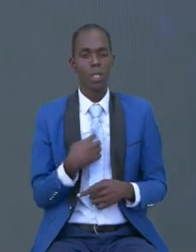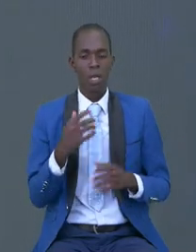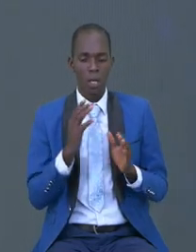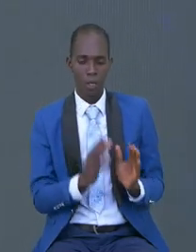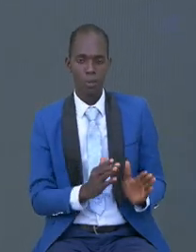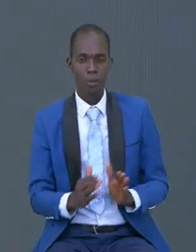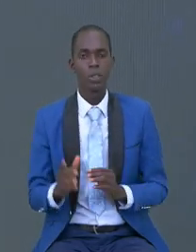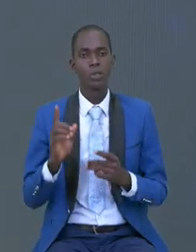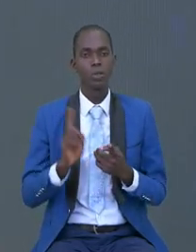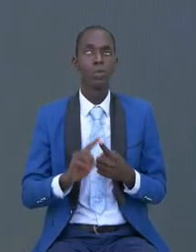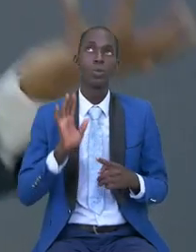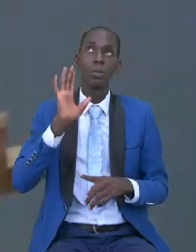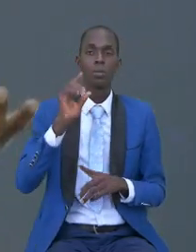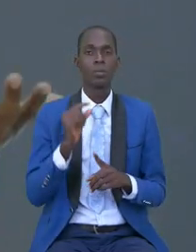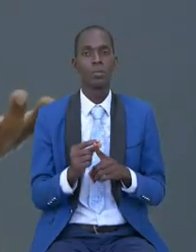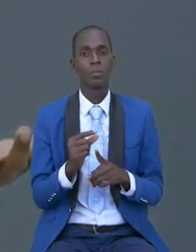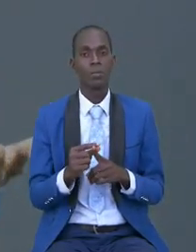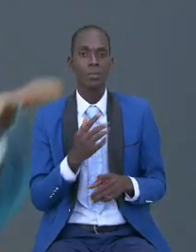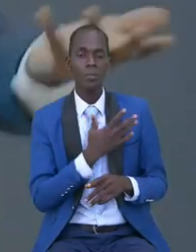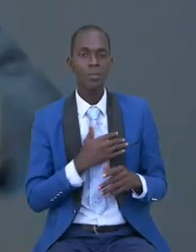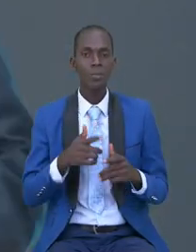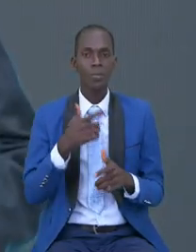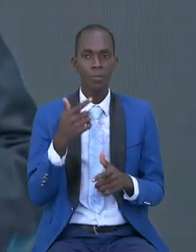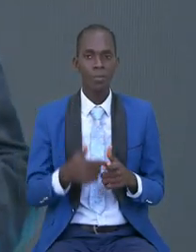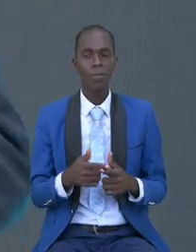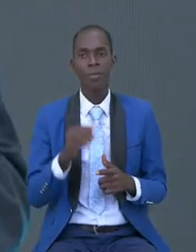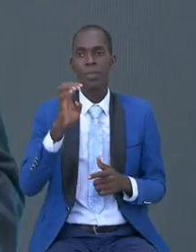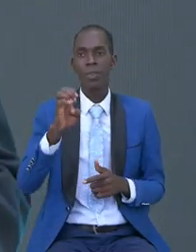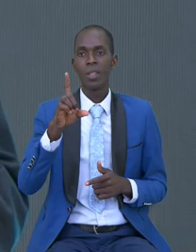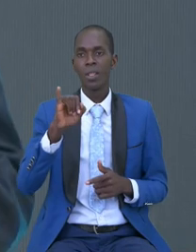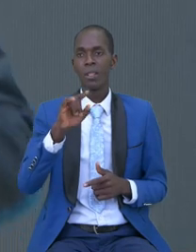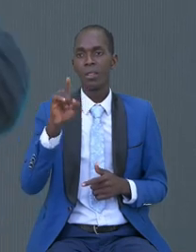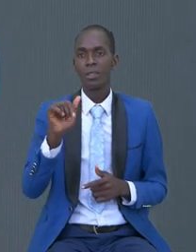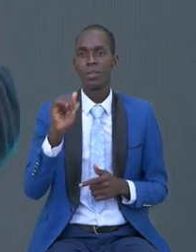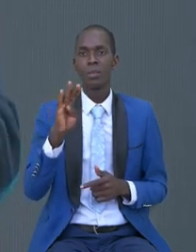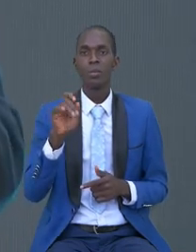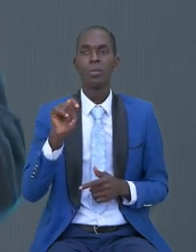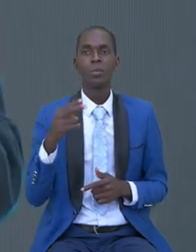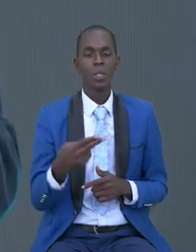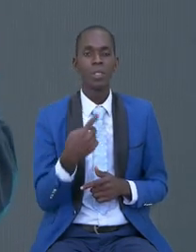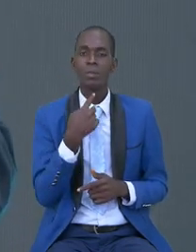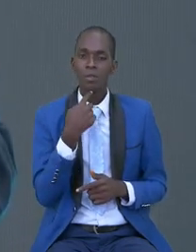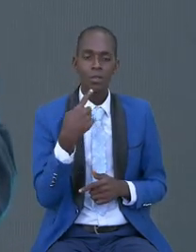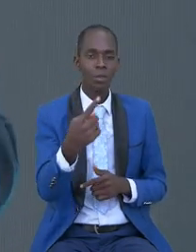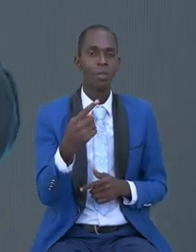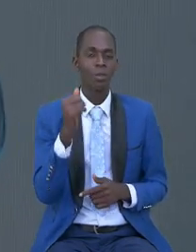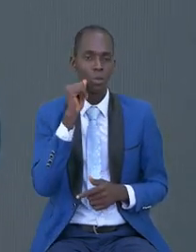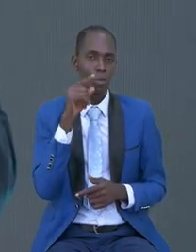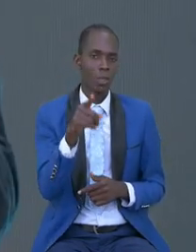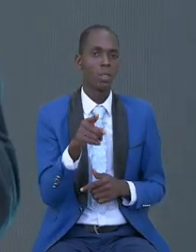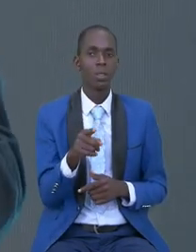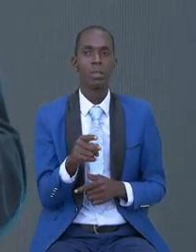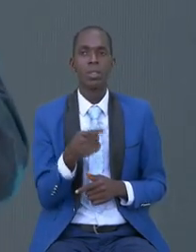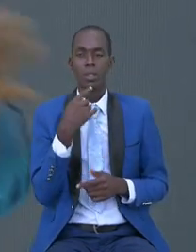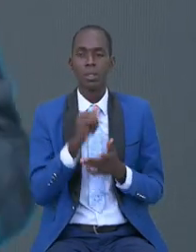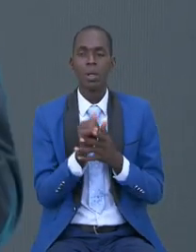according to thy word. And then Elizabeth told her, wonderful that you believe. Blessed